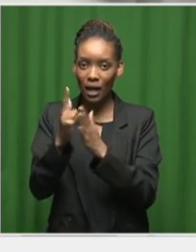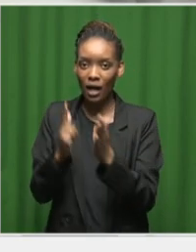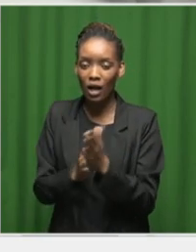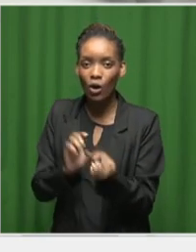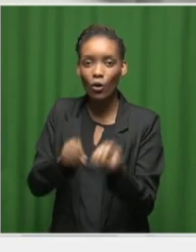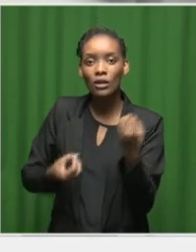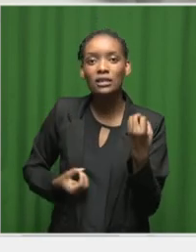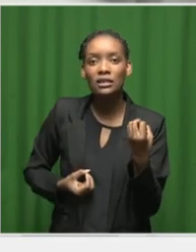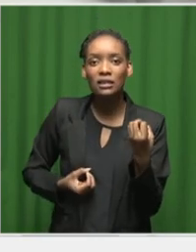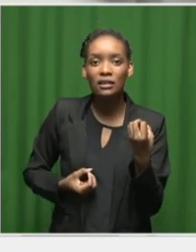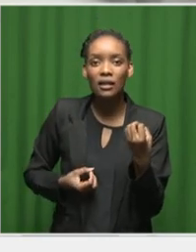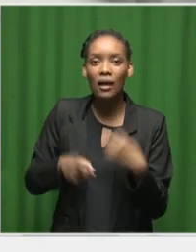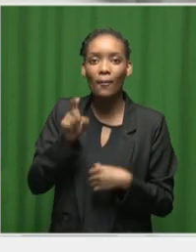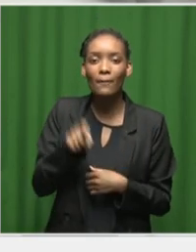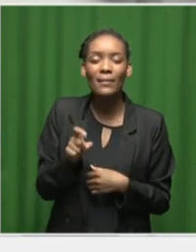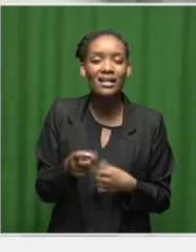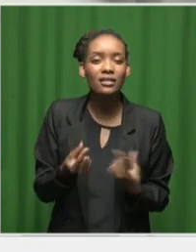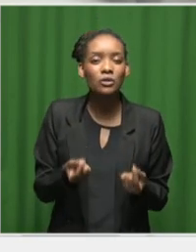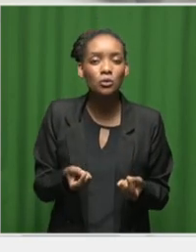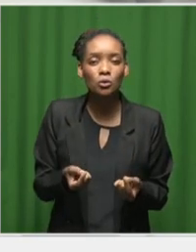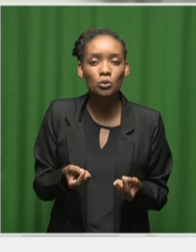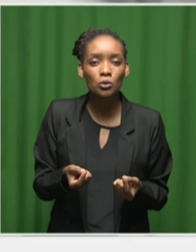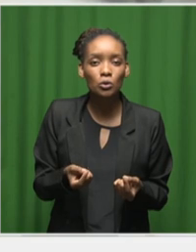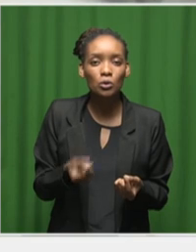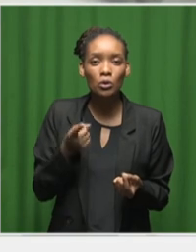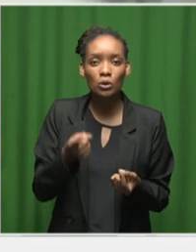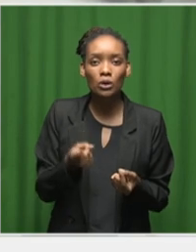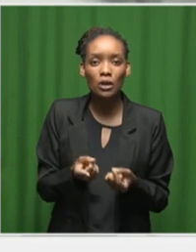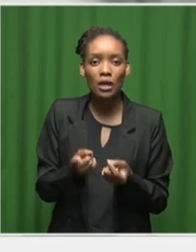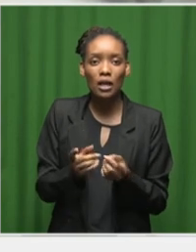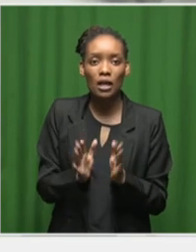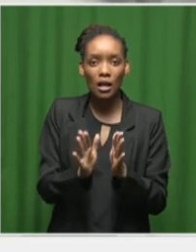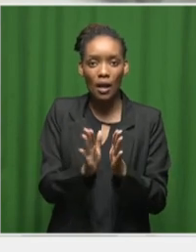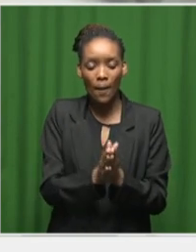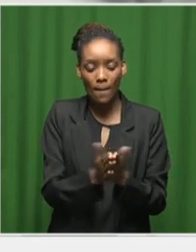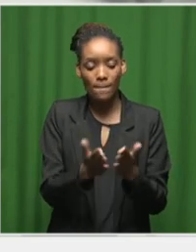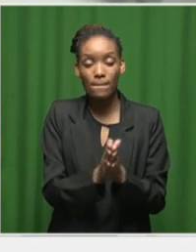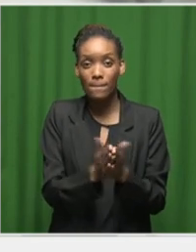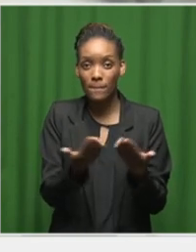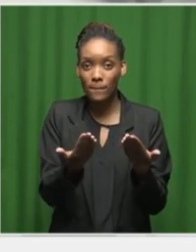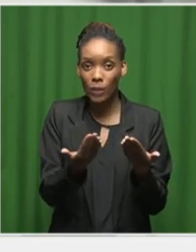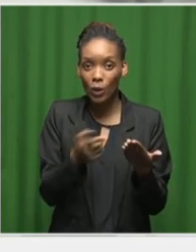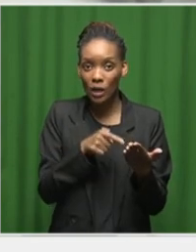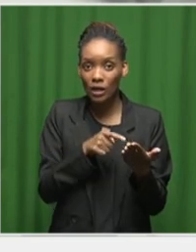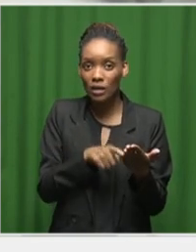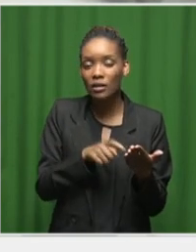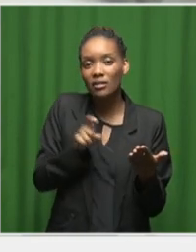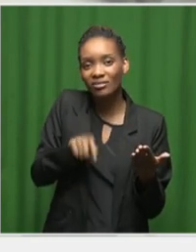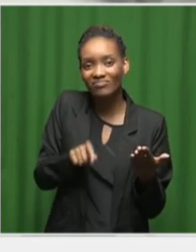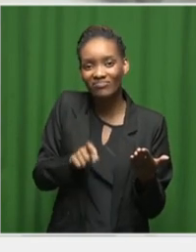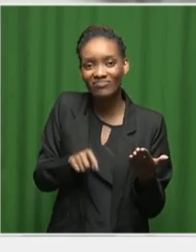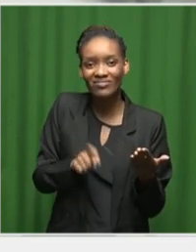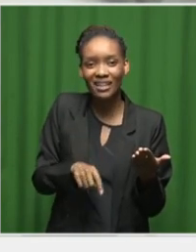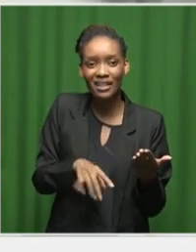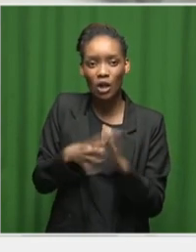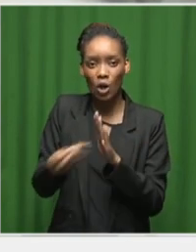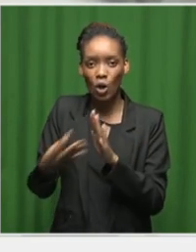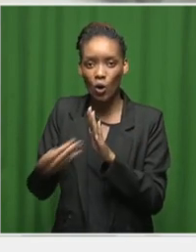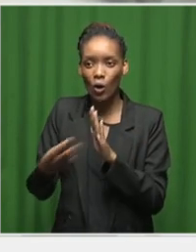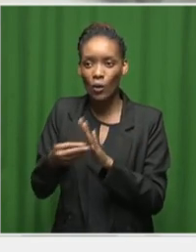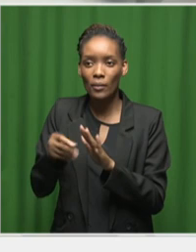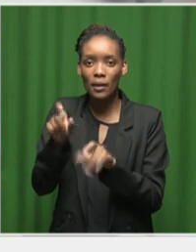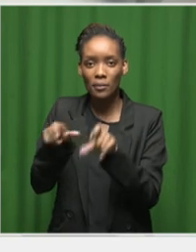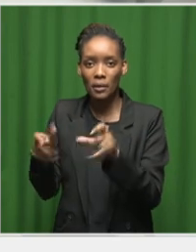to make copies of his study material so that people could record them for him and so on, and that